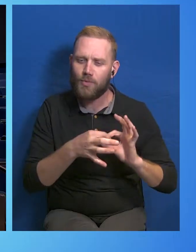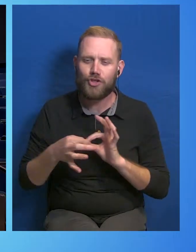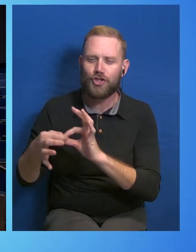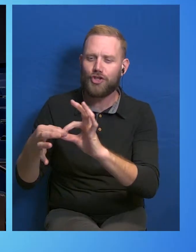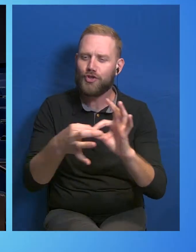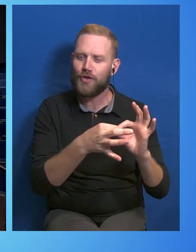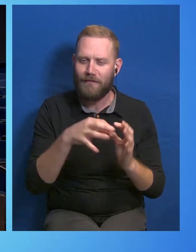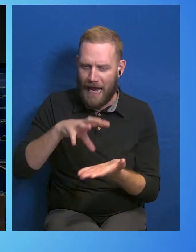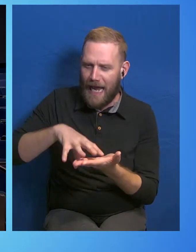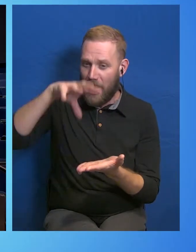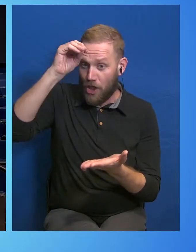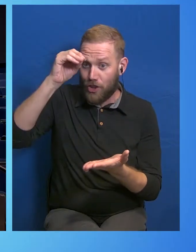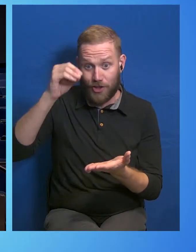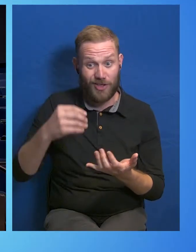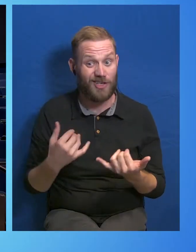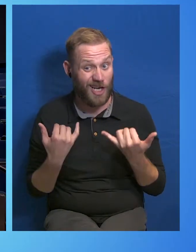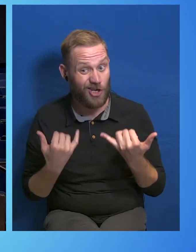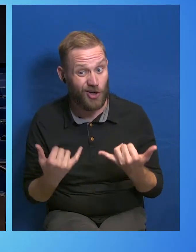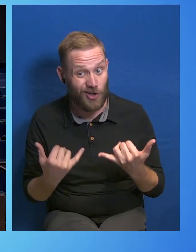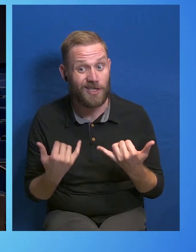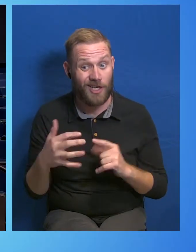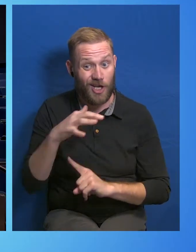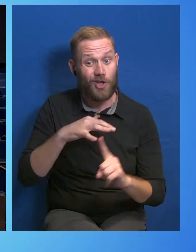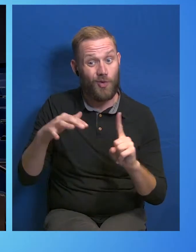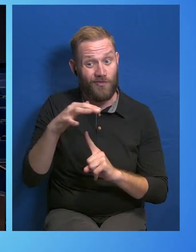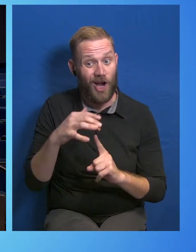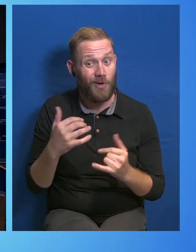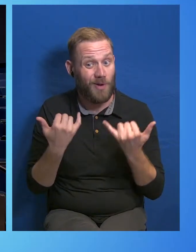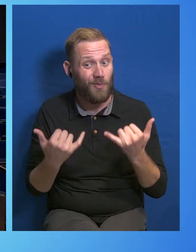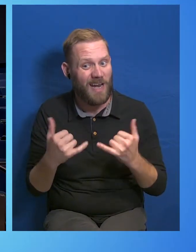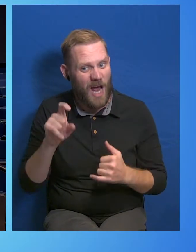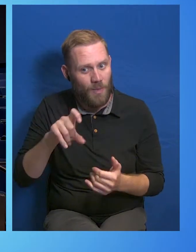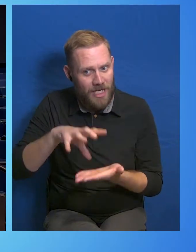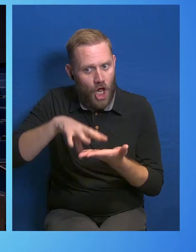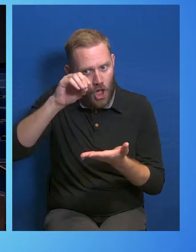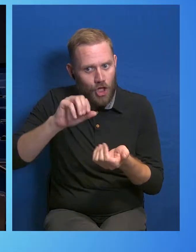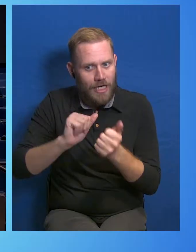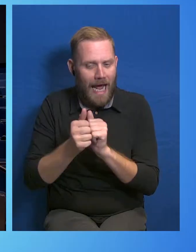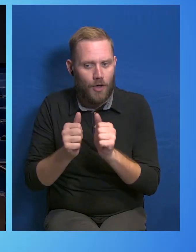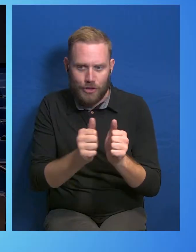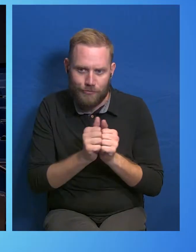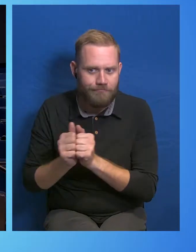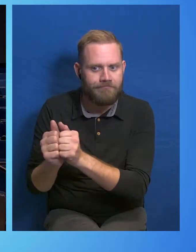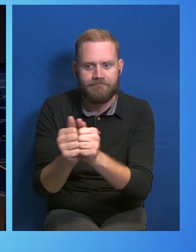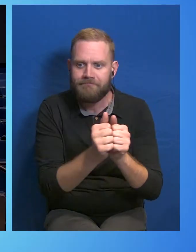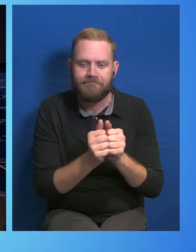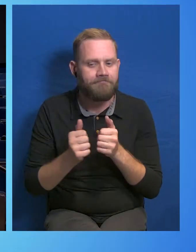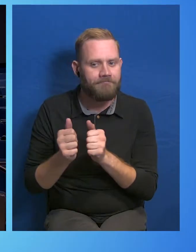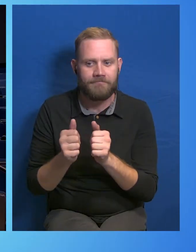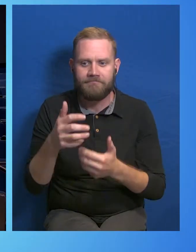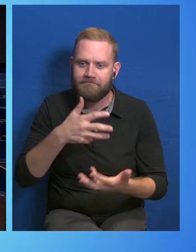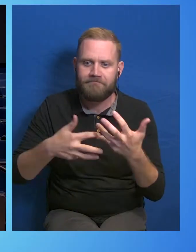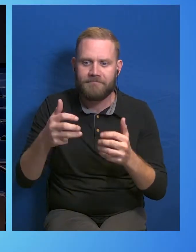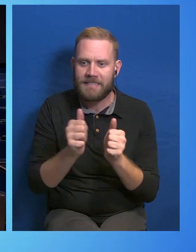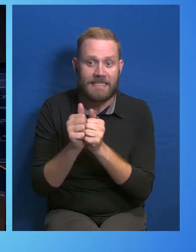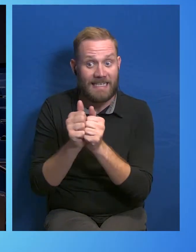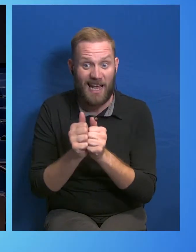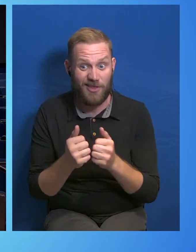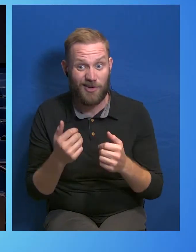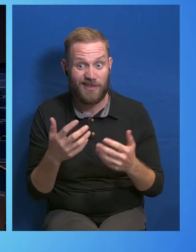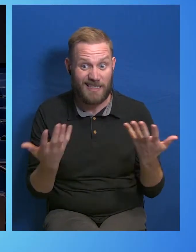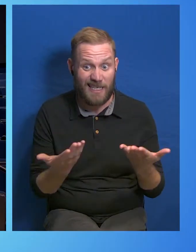together, which we all need in this environment that we're in today in America and in the world.